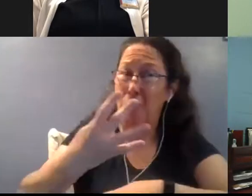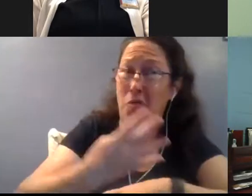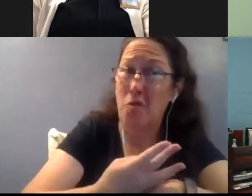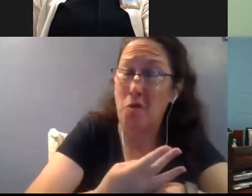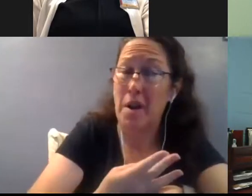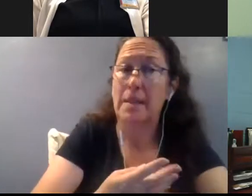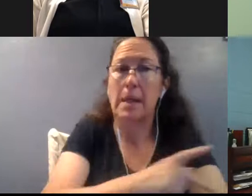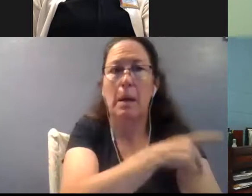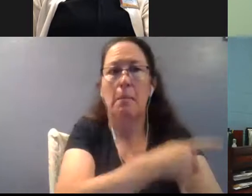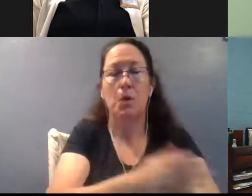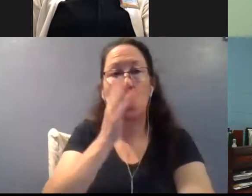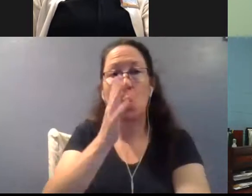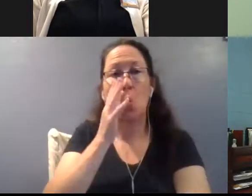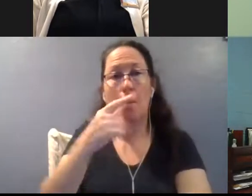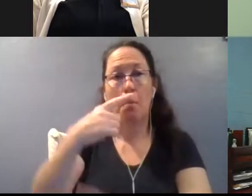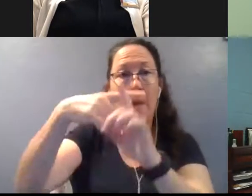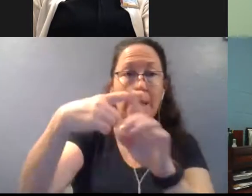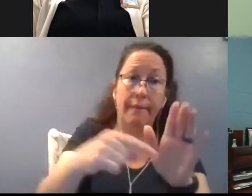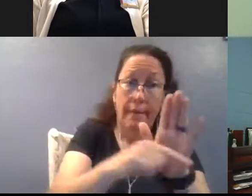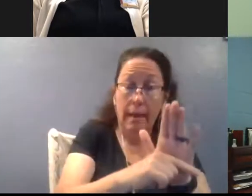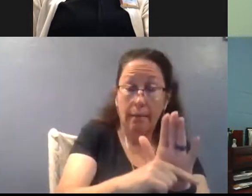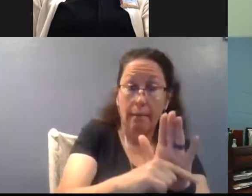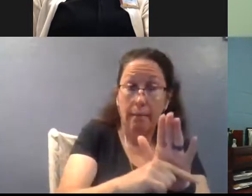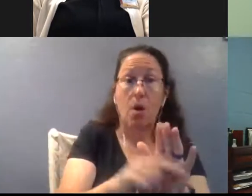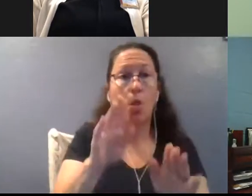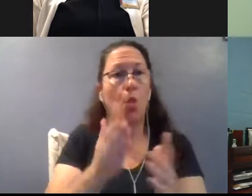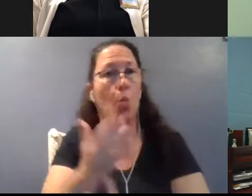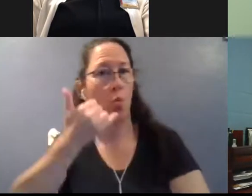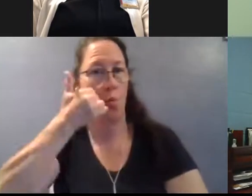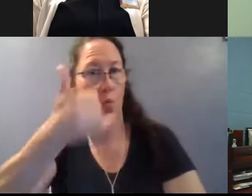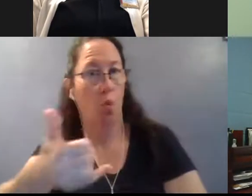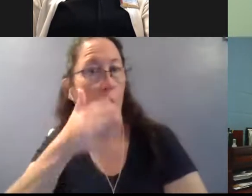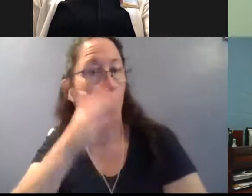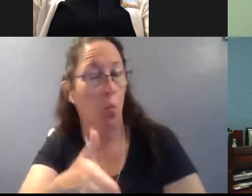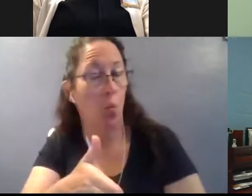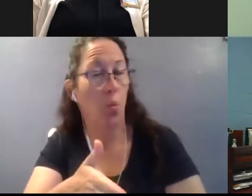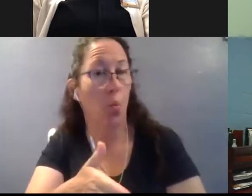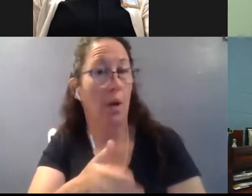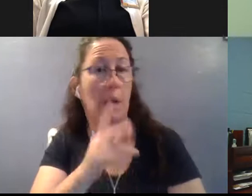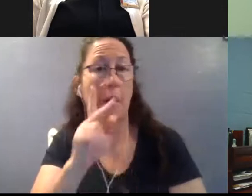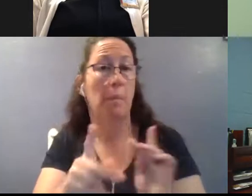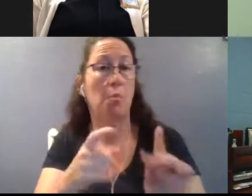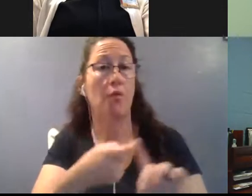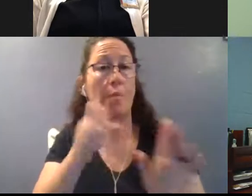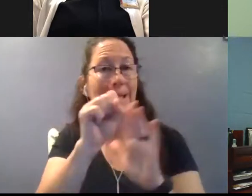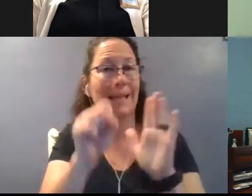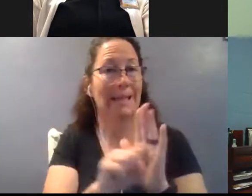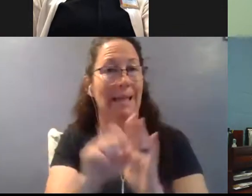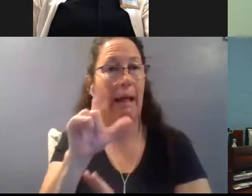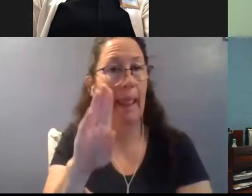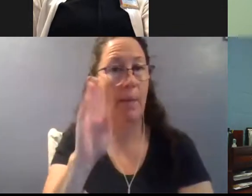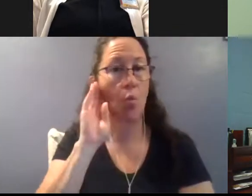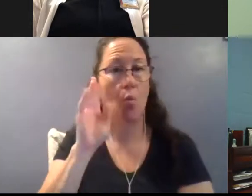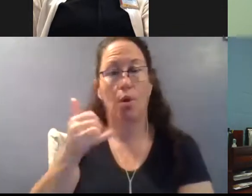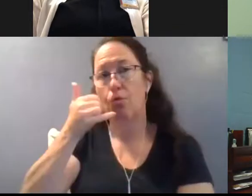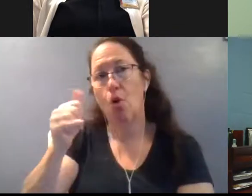receive the results, positive or negative, by a phone call. Personnel from the state lab will call the tested